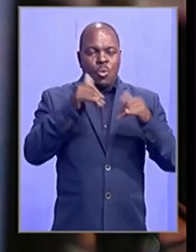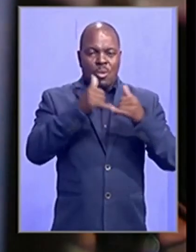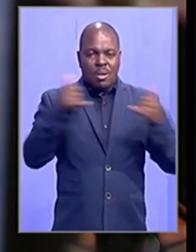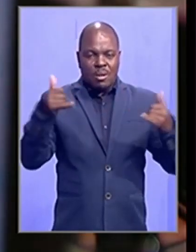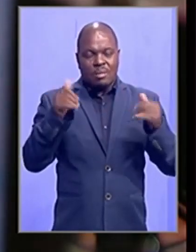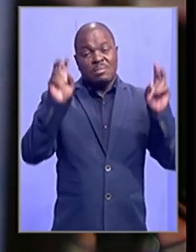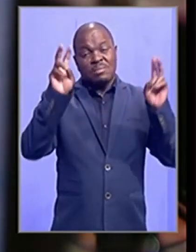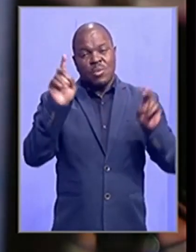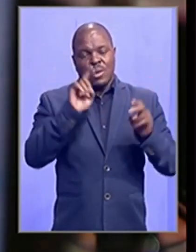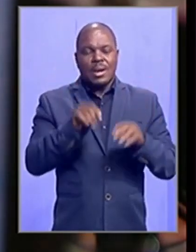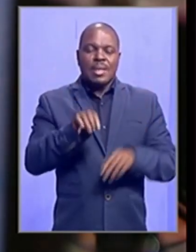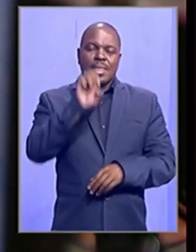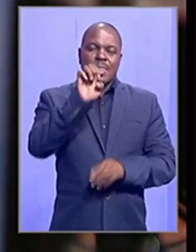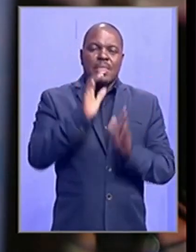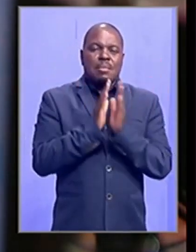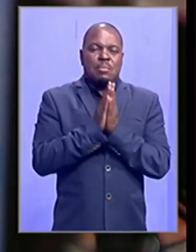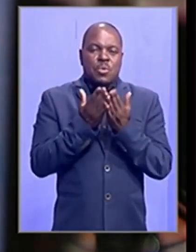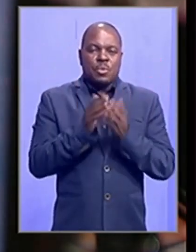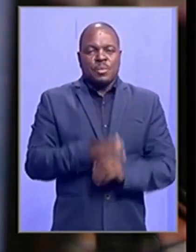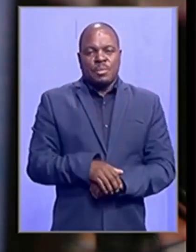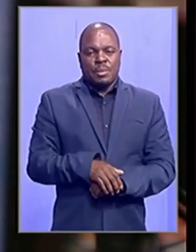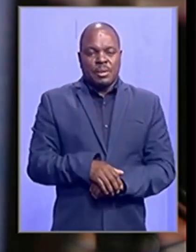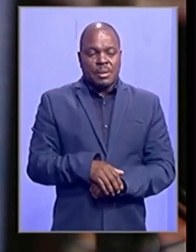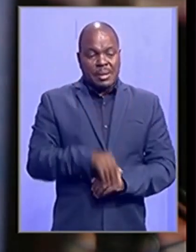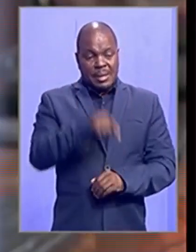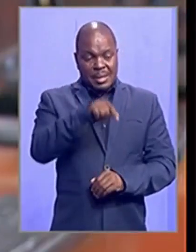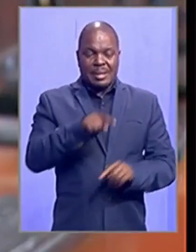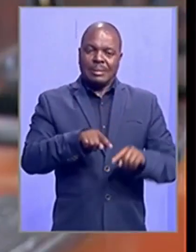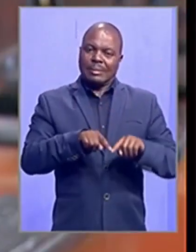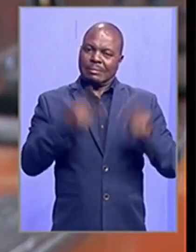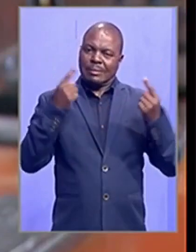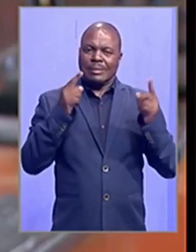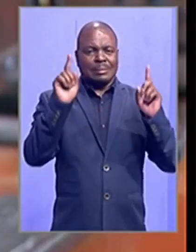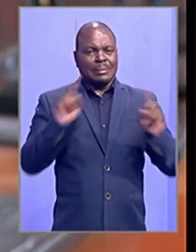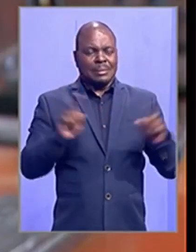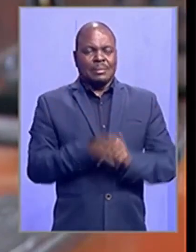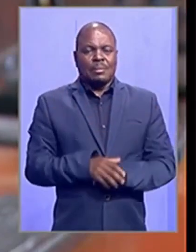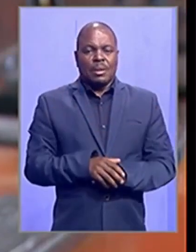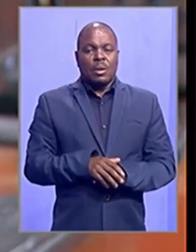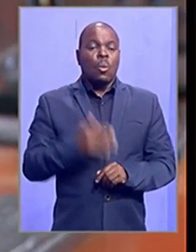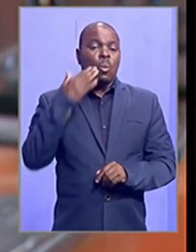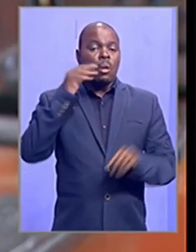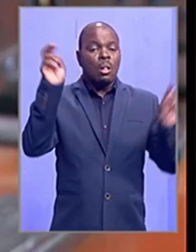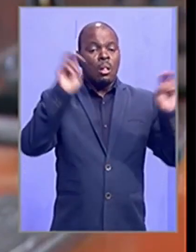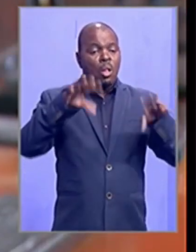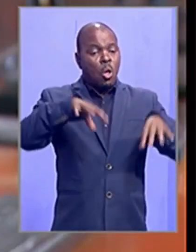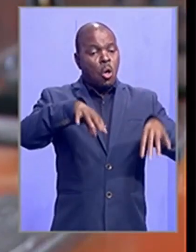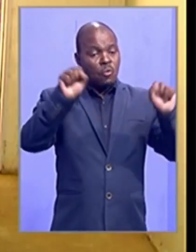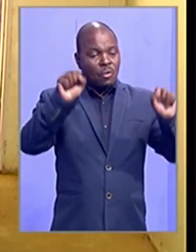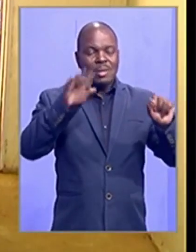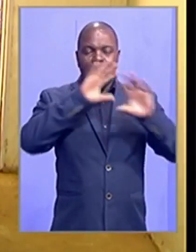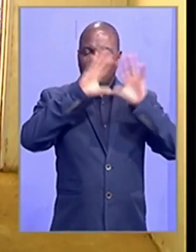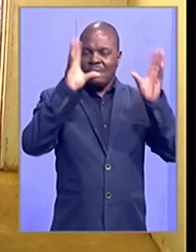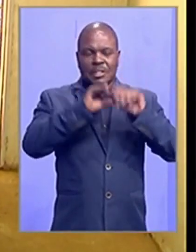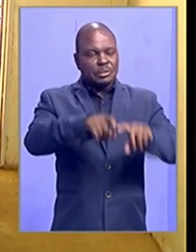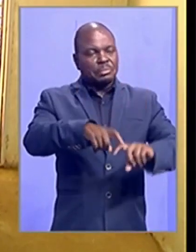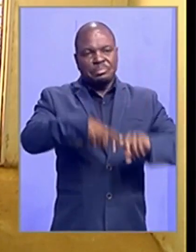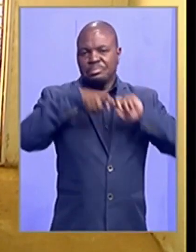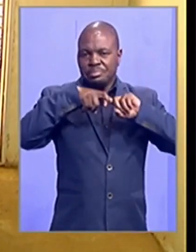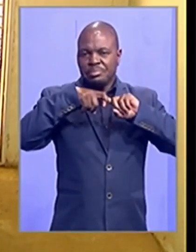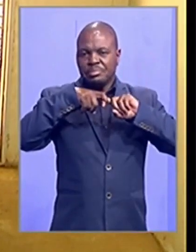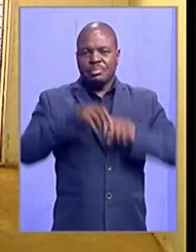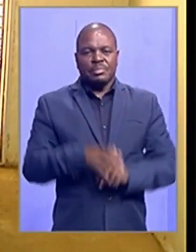tšeo di tšewago ka e-books. Ye ke kgato yeo e sego ya tlwaelega ge mohlagase o kgaoga o emiša dilo ka moka tsi. Sa